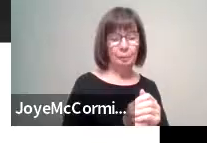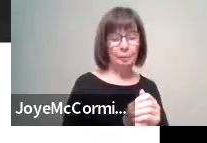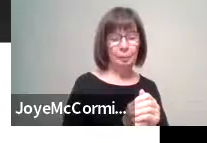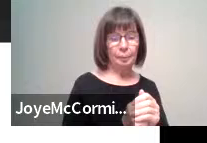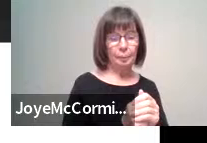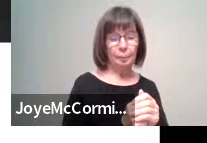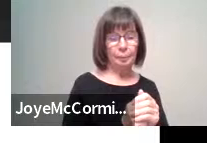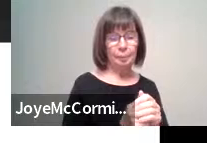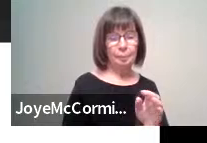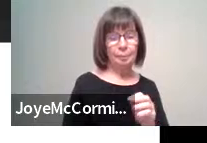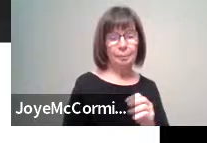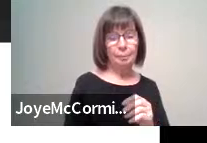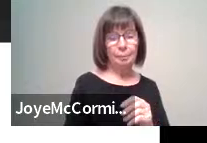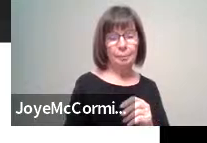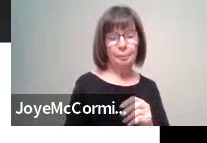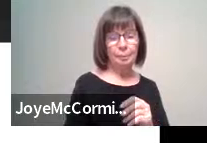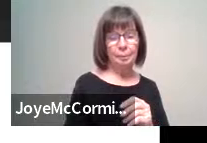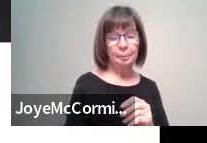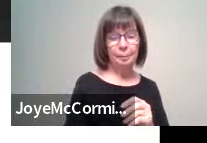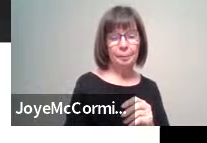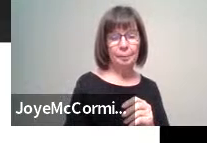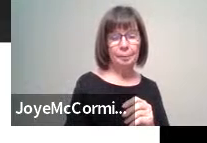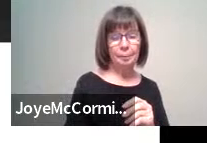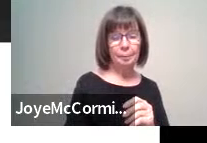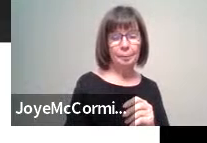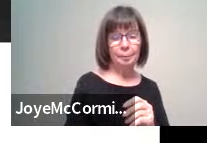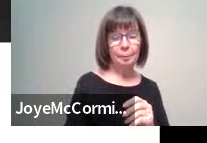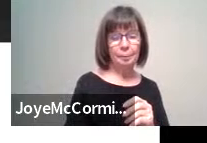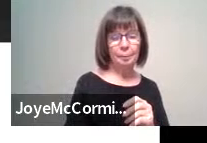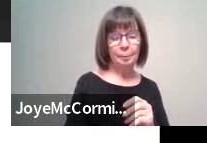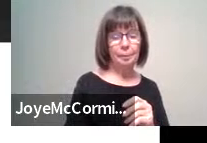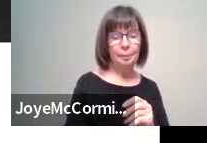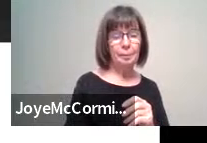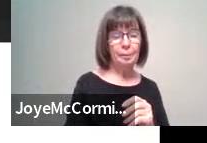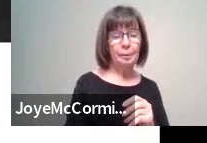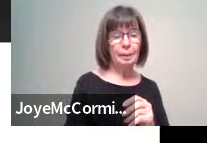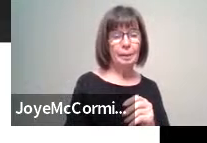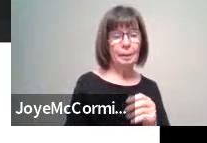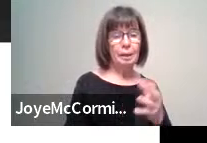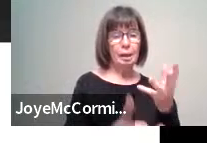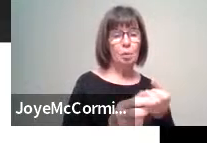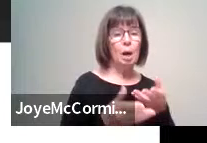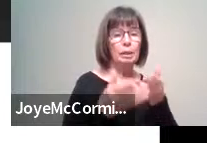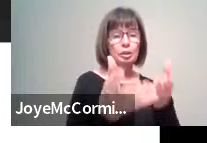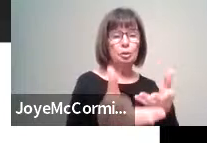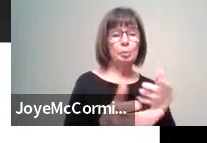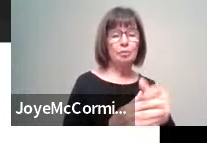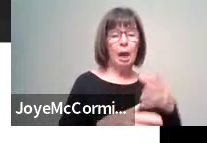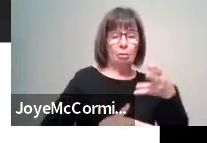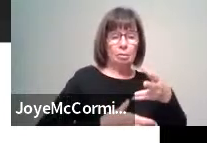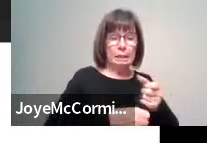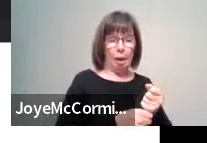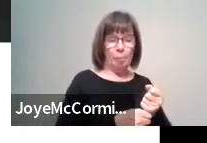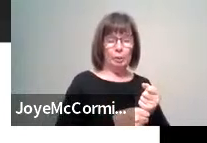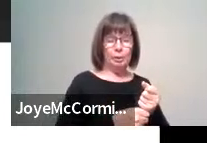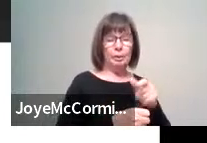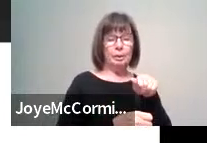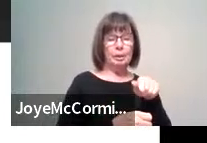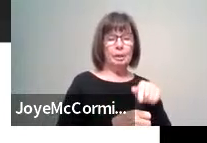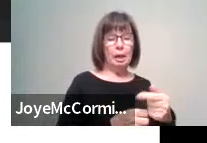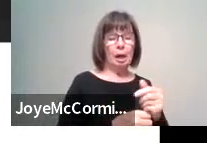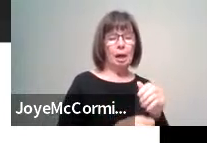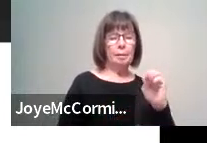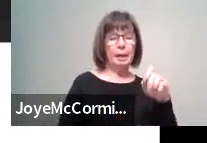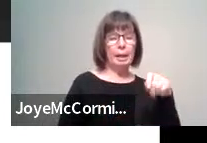bottom. Next slide, please. So I wanted to provide a summary on the Mpox